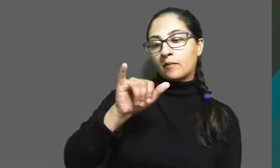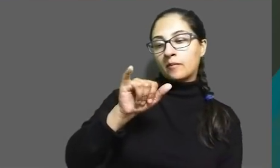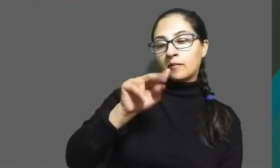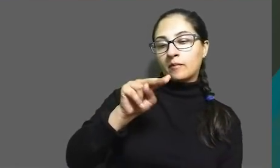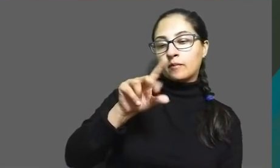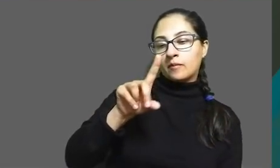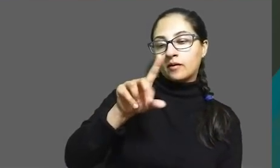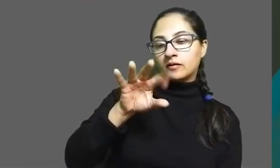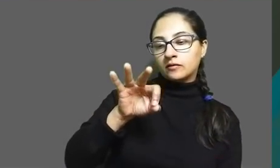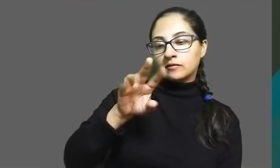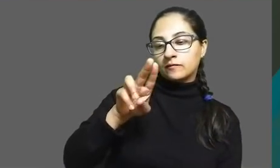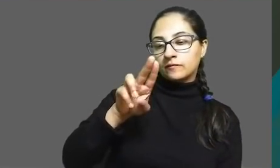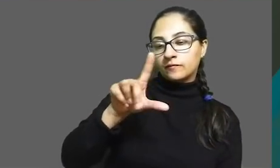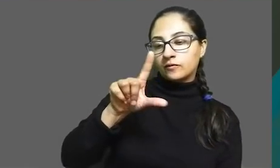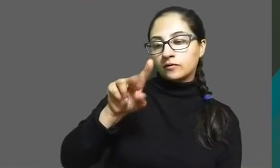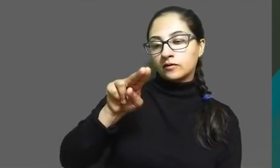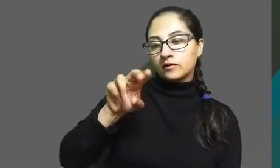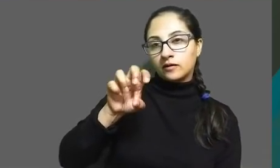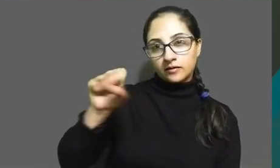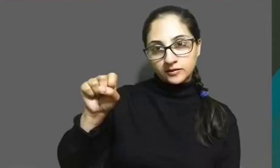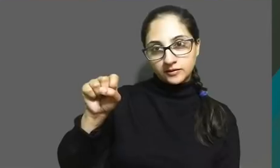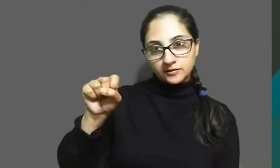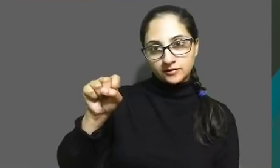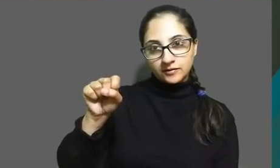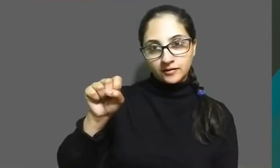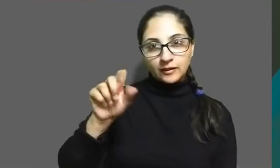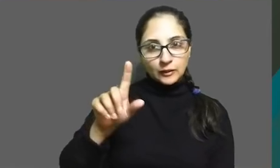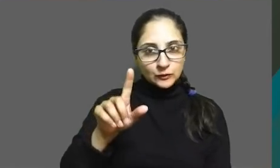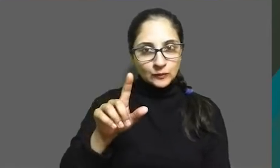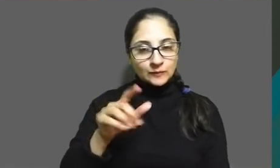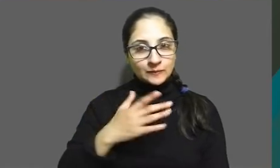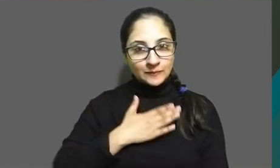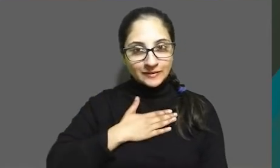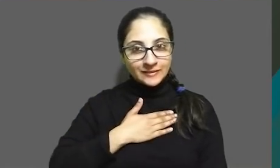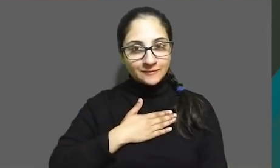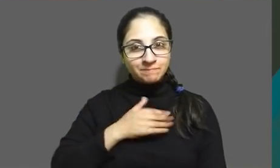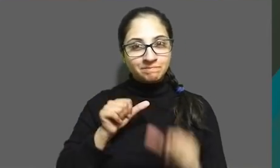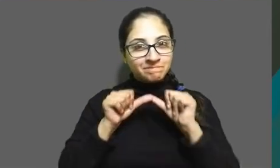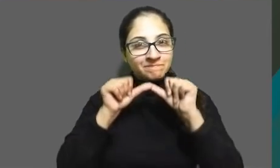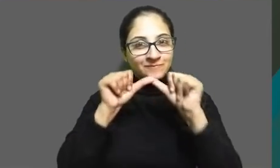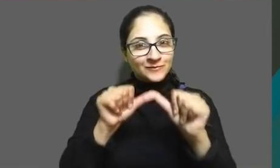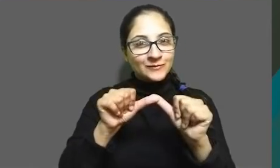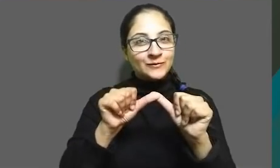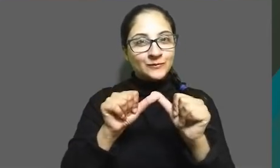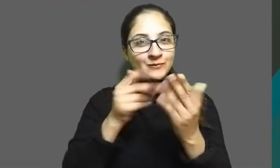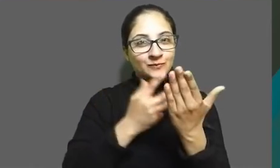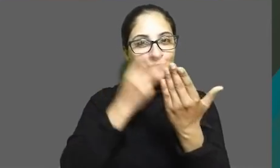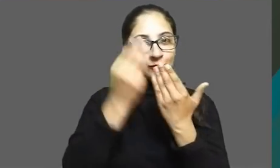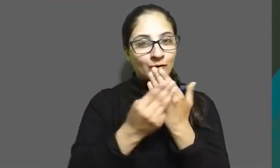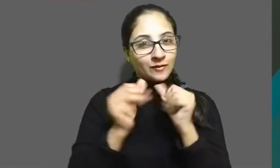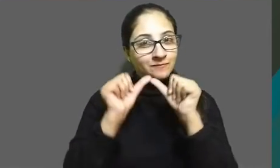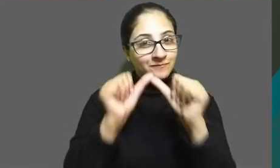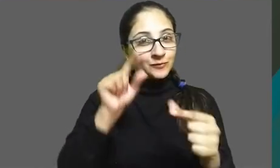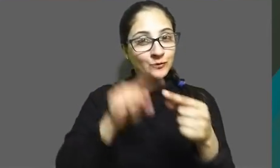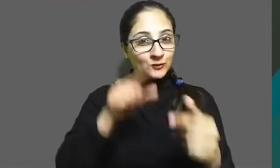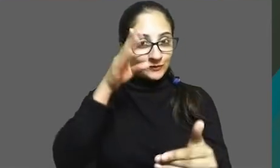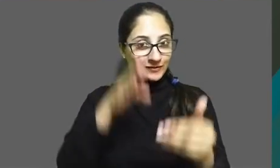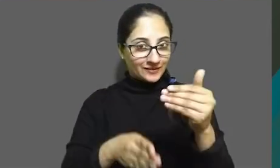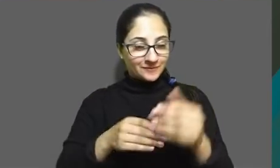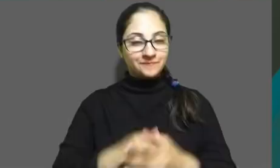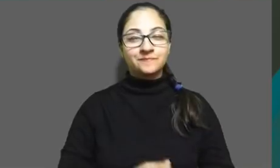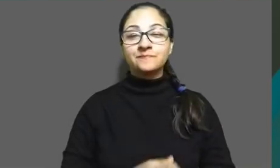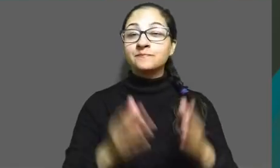activity. So please stay with us to the end. Just hang out with us for an hour. And then, as we always